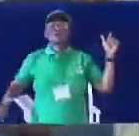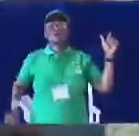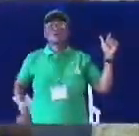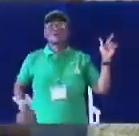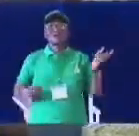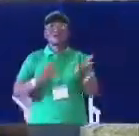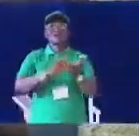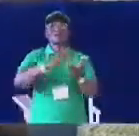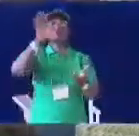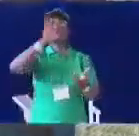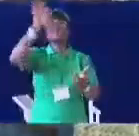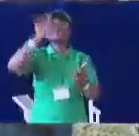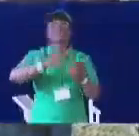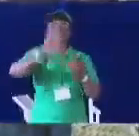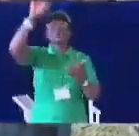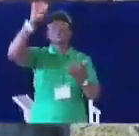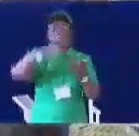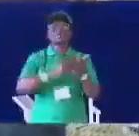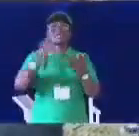Glory be to God.